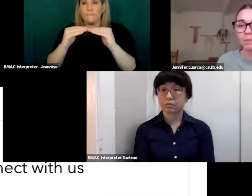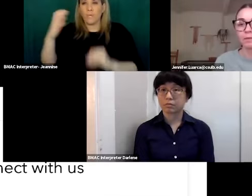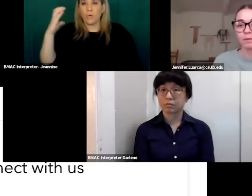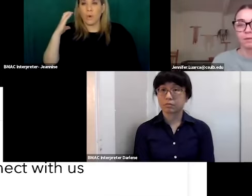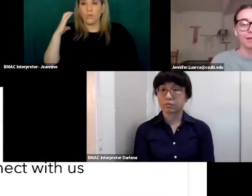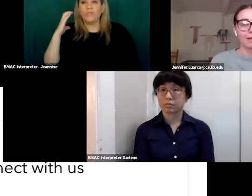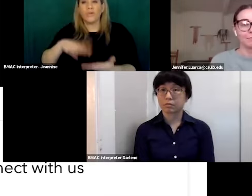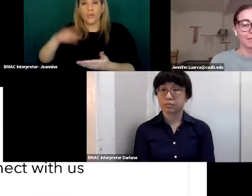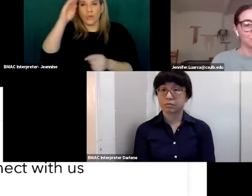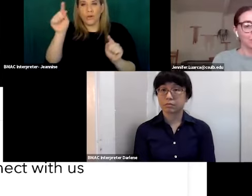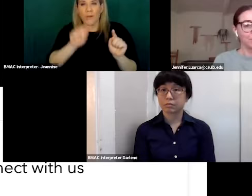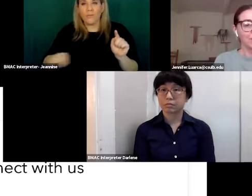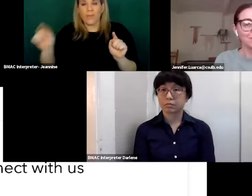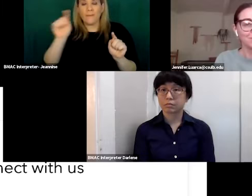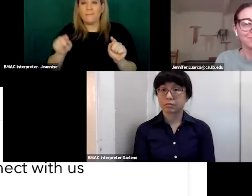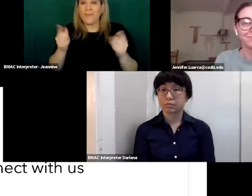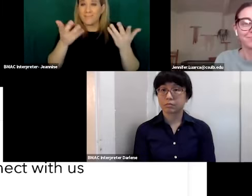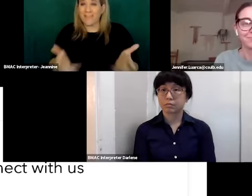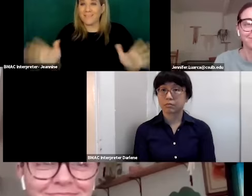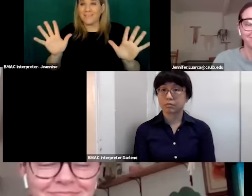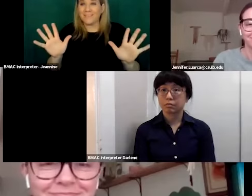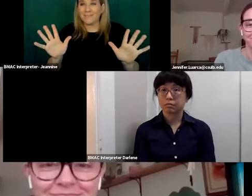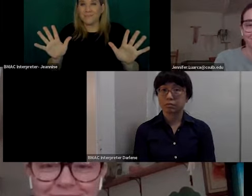them. And that's about it for us.